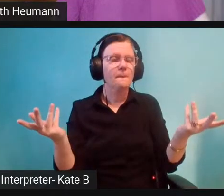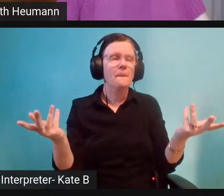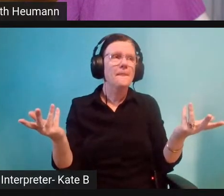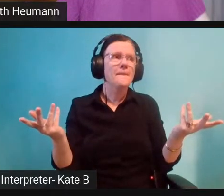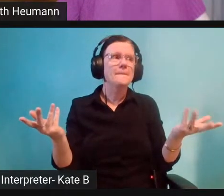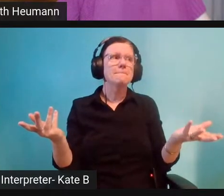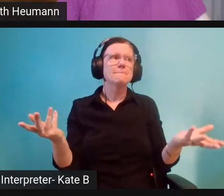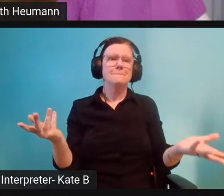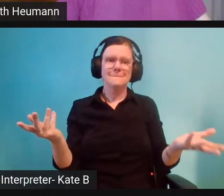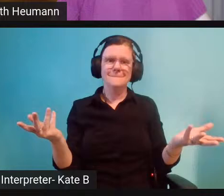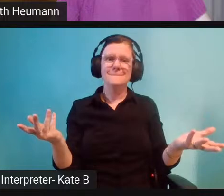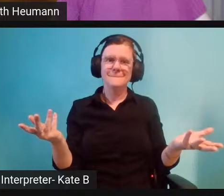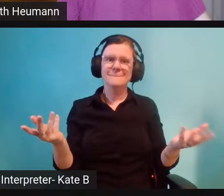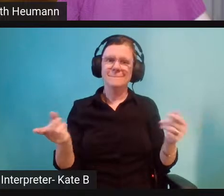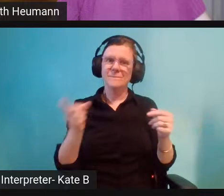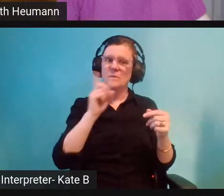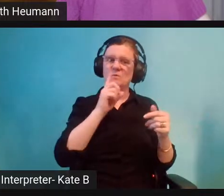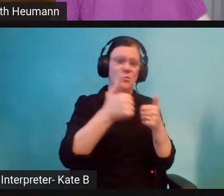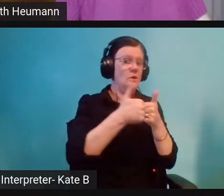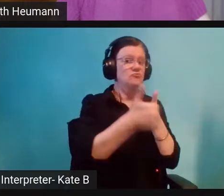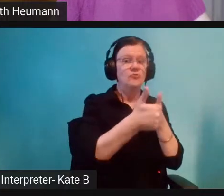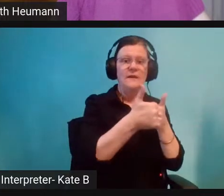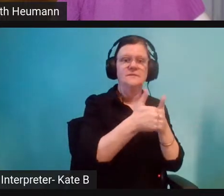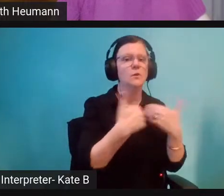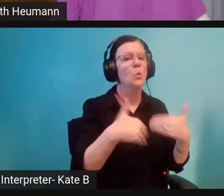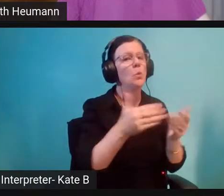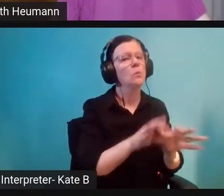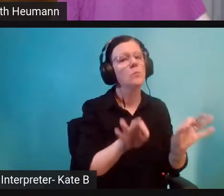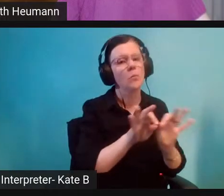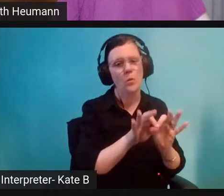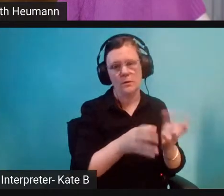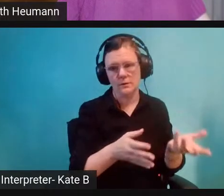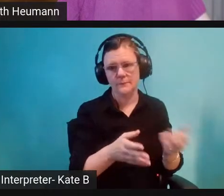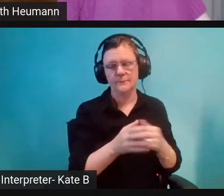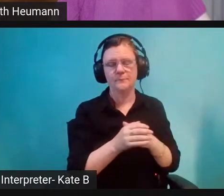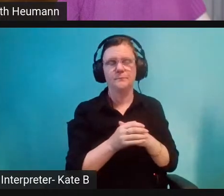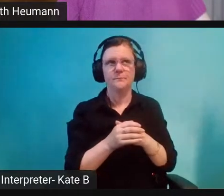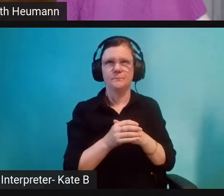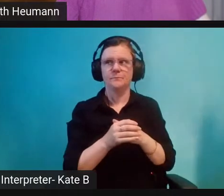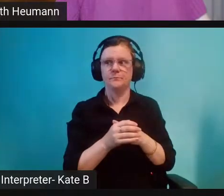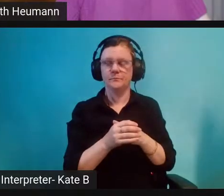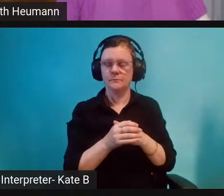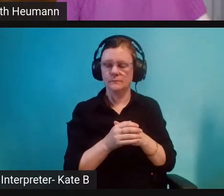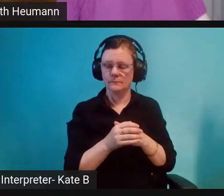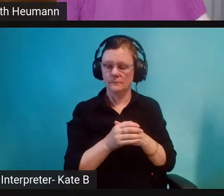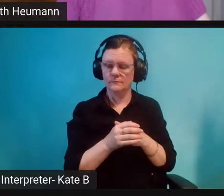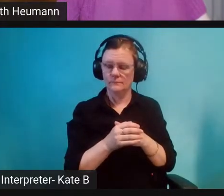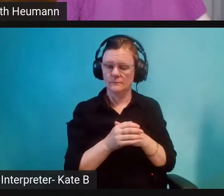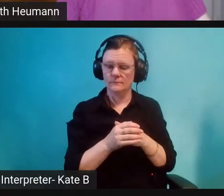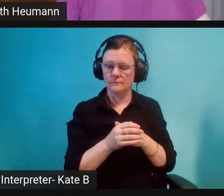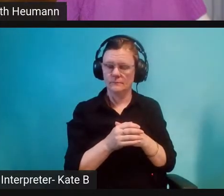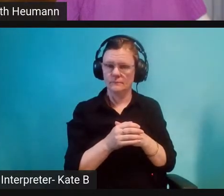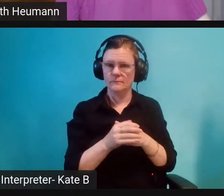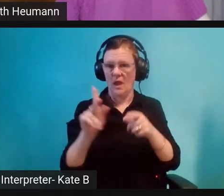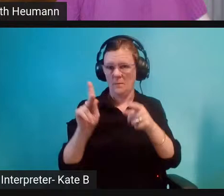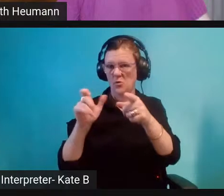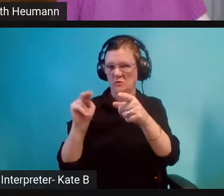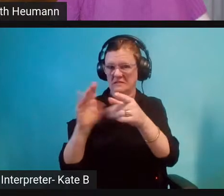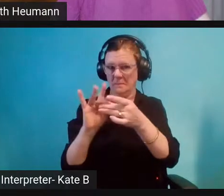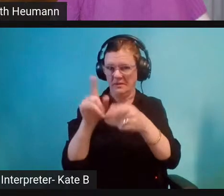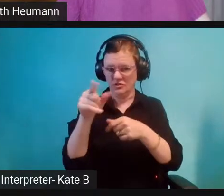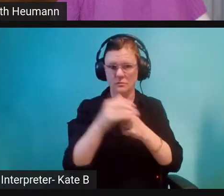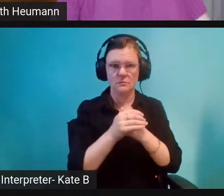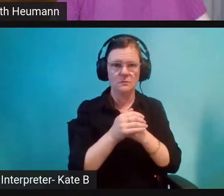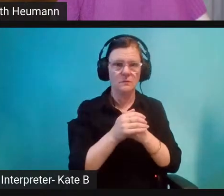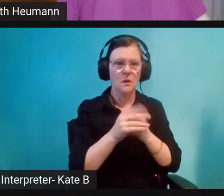really looking at transit is so important. As an example, there was this presumption, as Kristen was saying, that